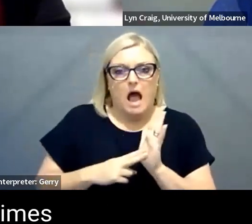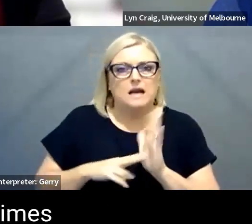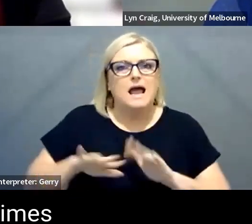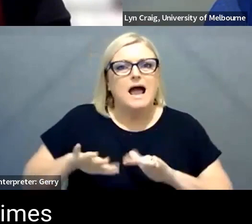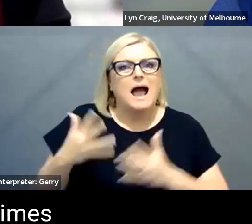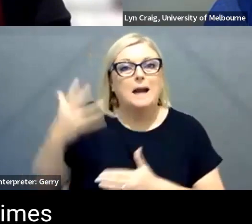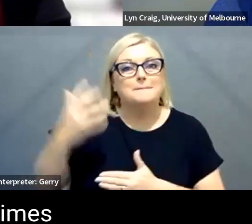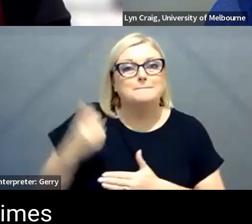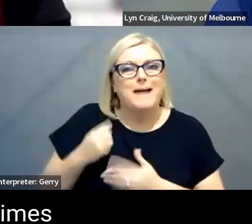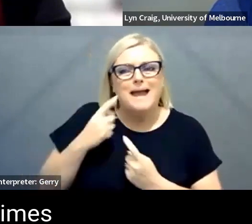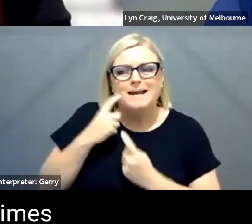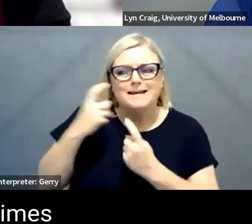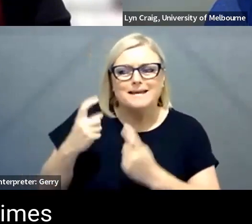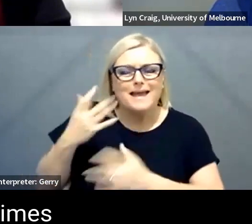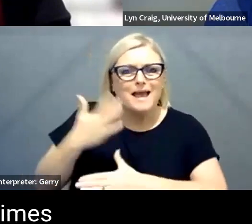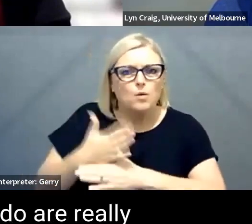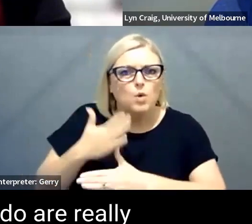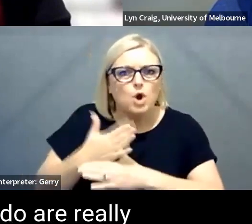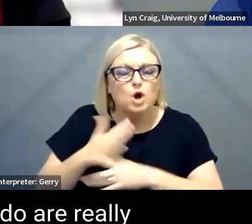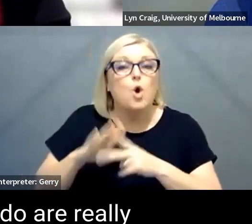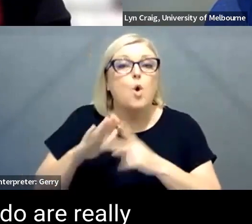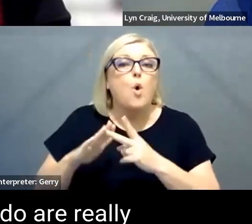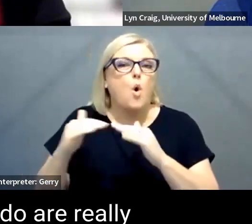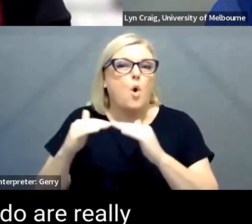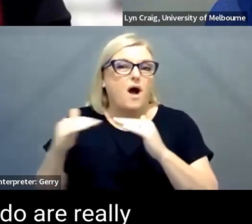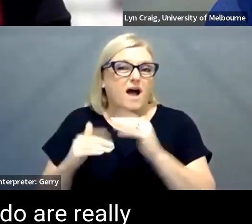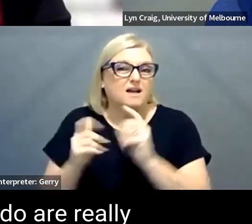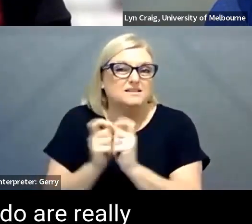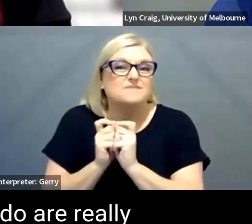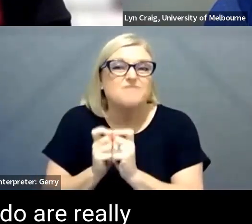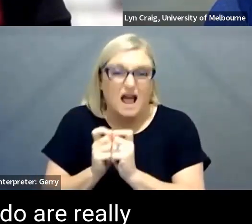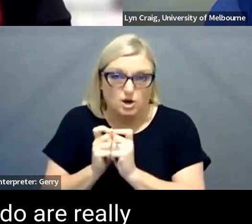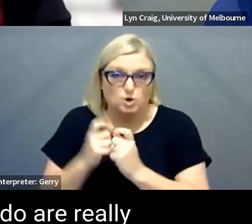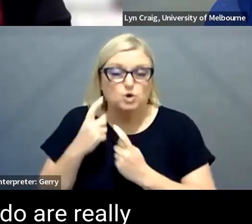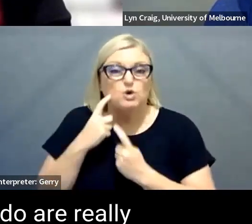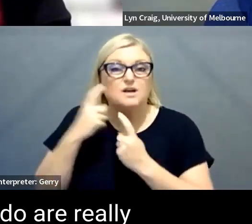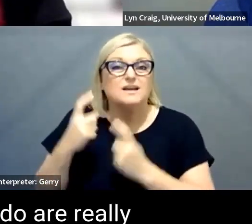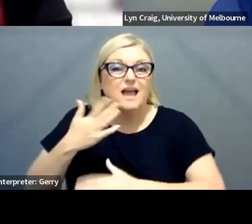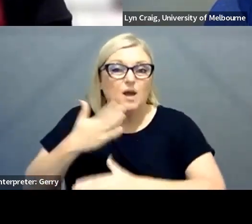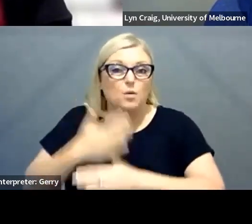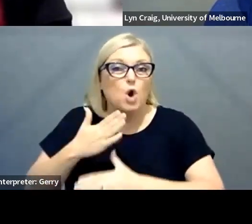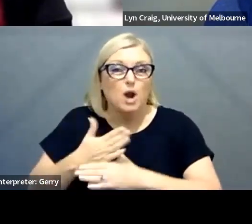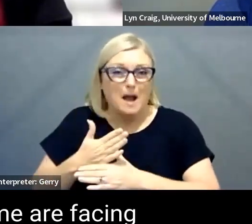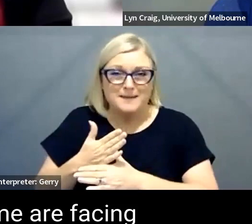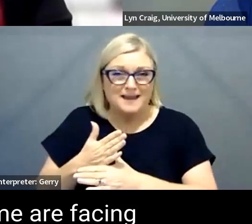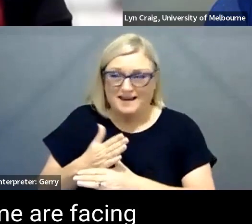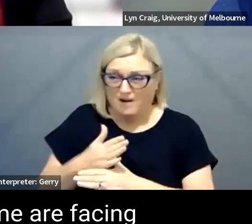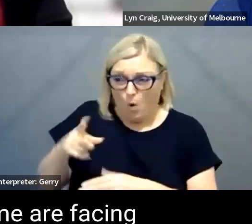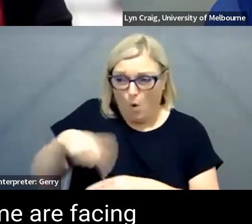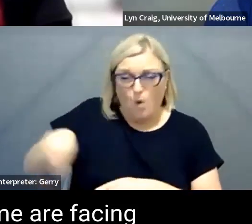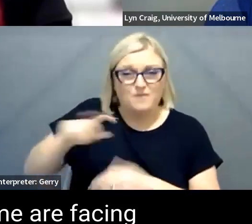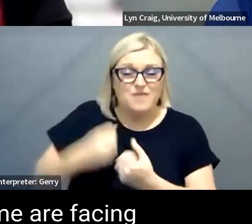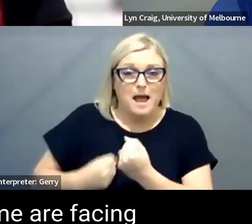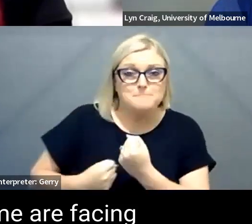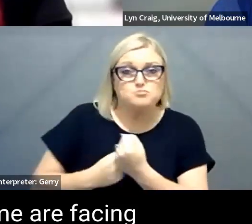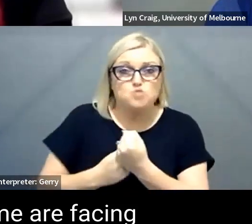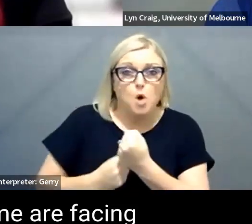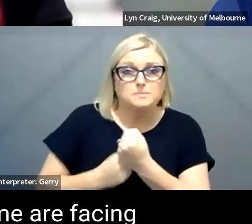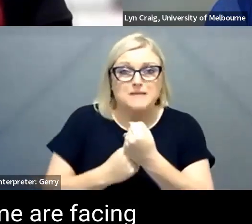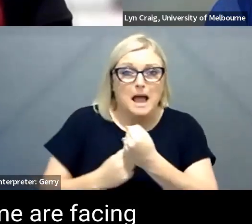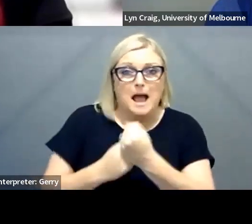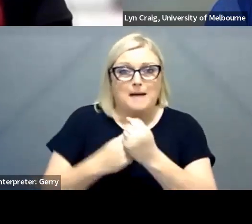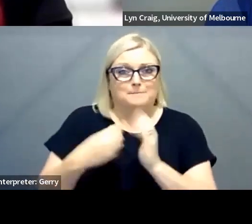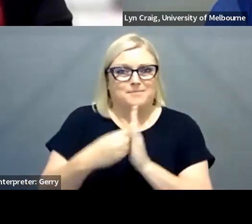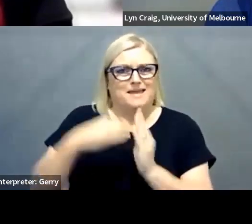the undervalued paid care work that women do, are really propping up the economy, but at the same time are facing more and